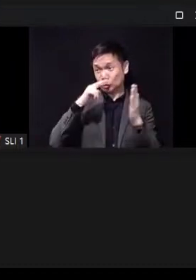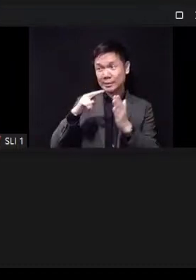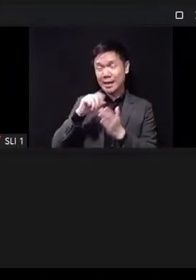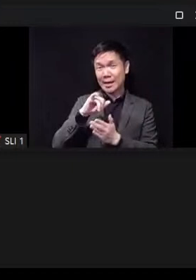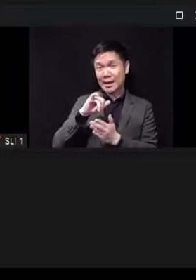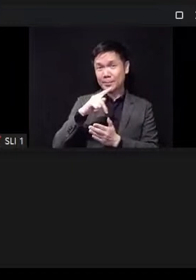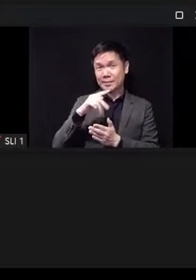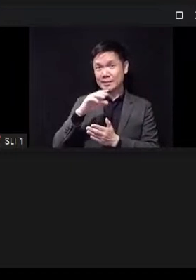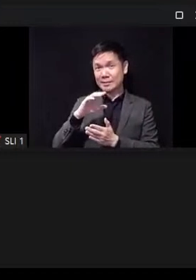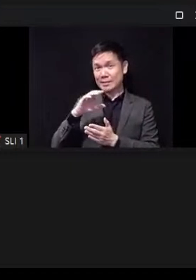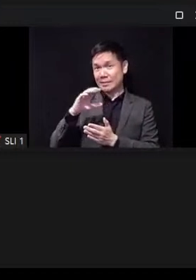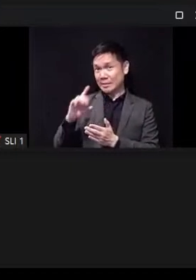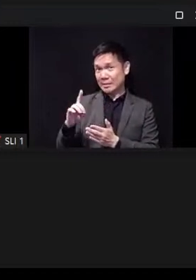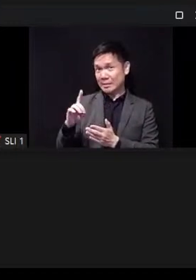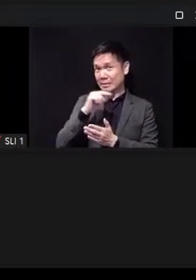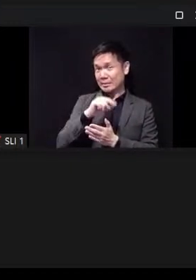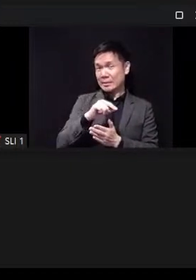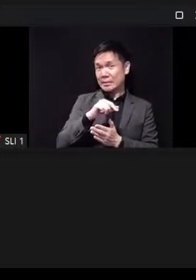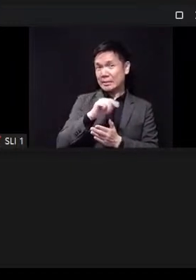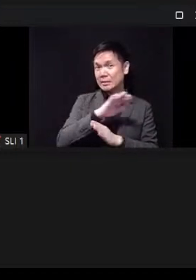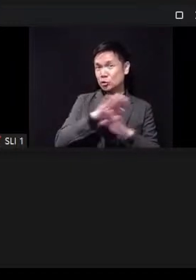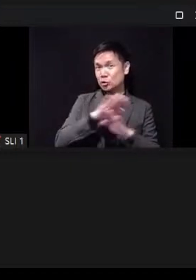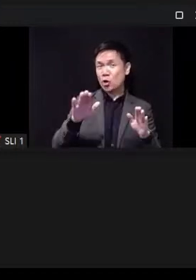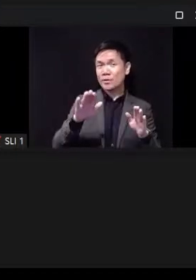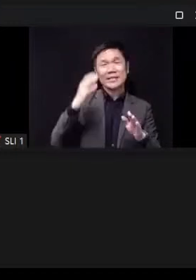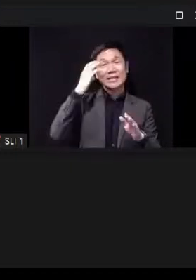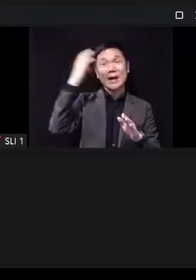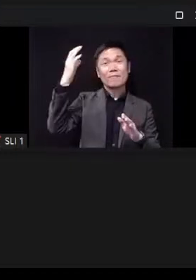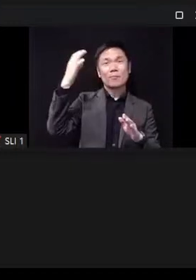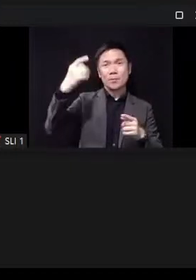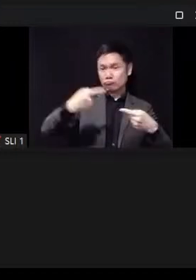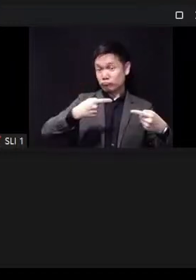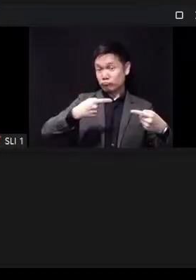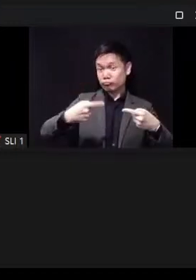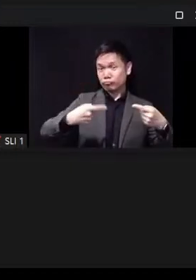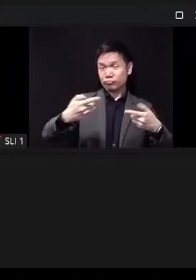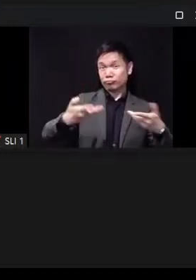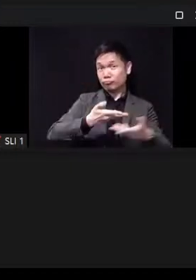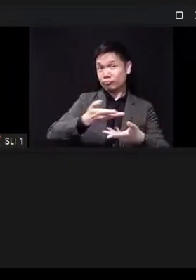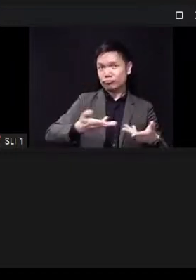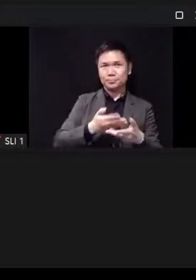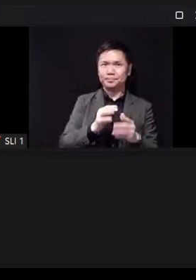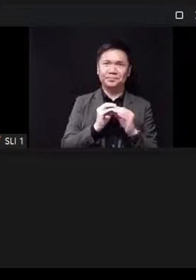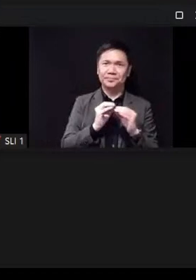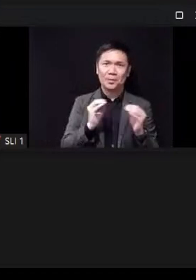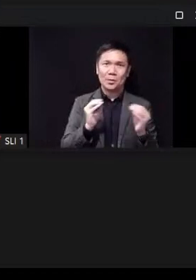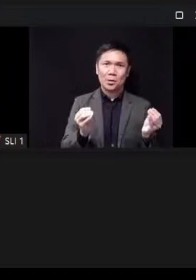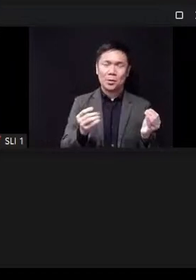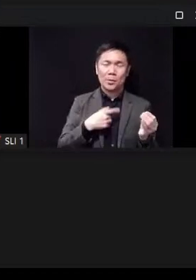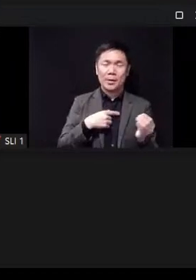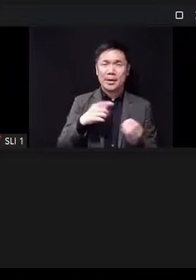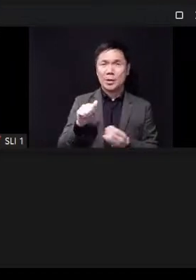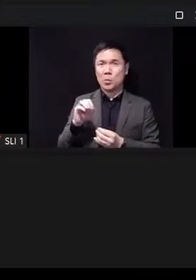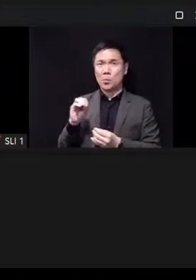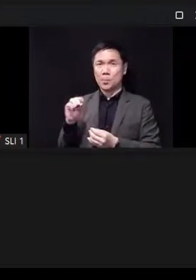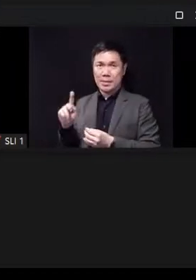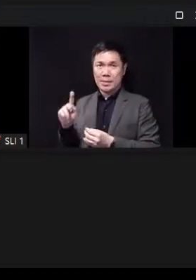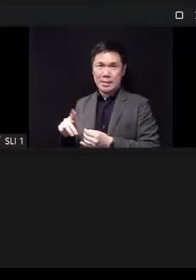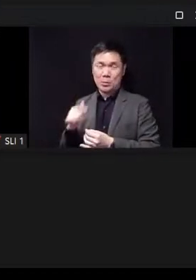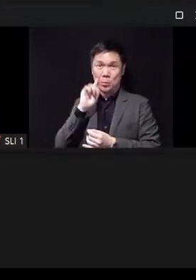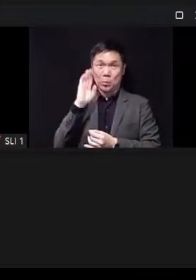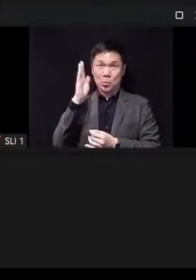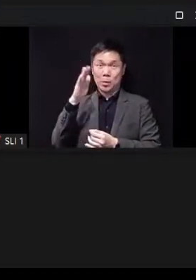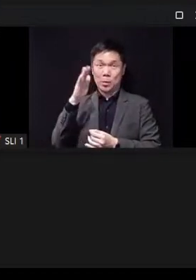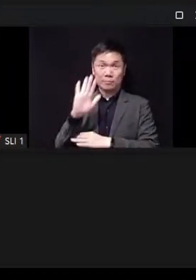ICPD are not intergovernmentally negotiated. So we have an EOP that we are going to